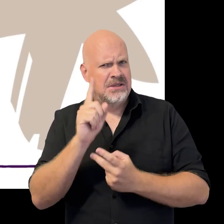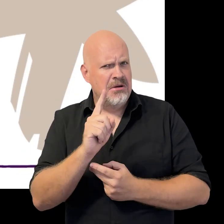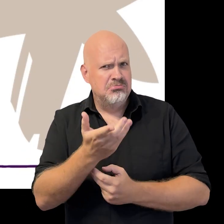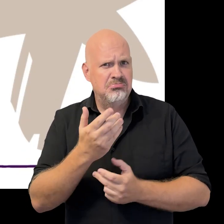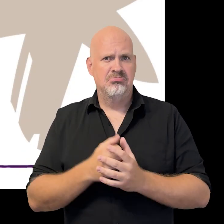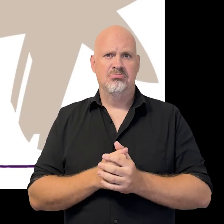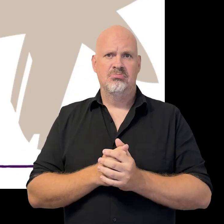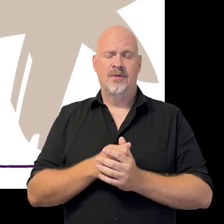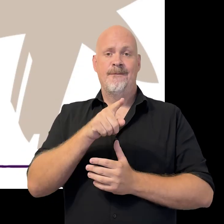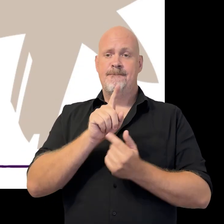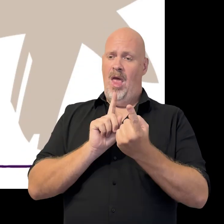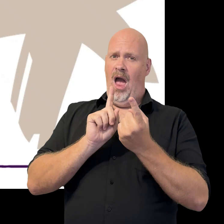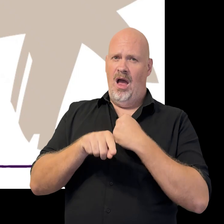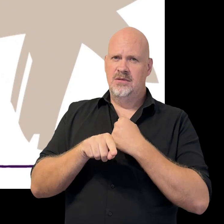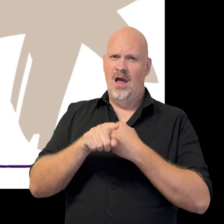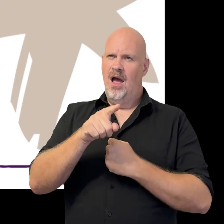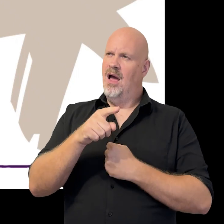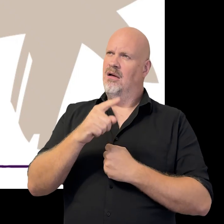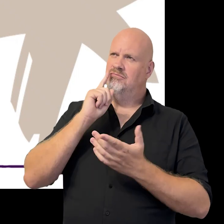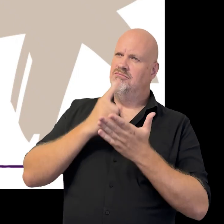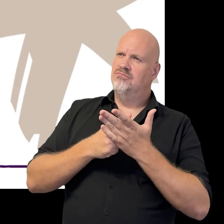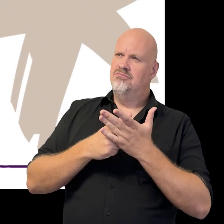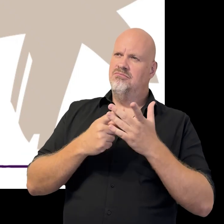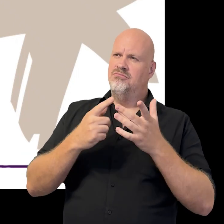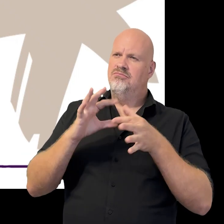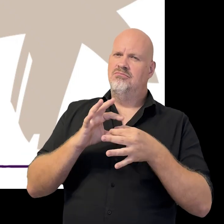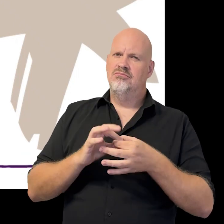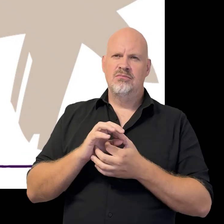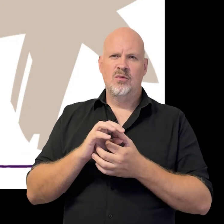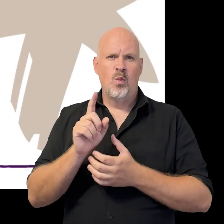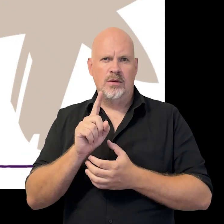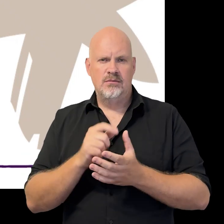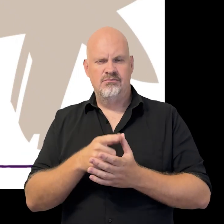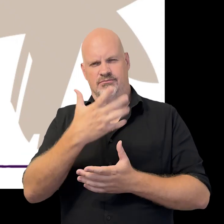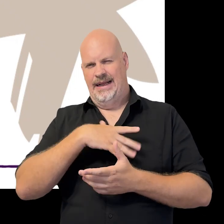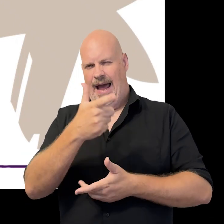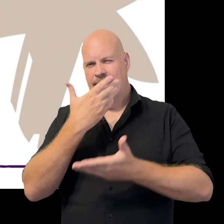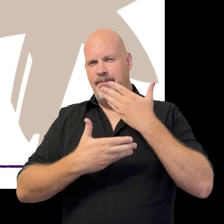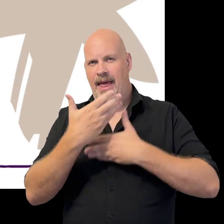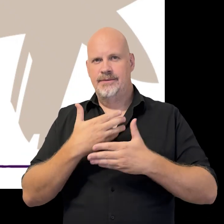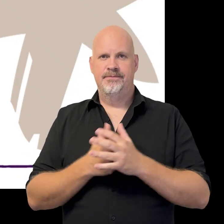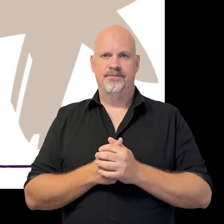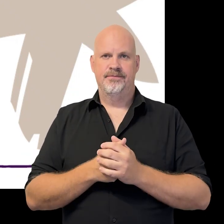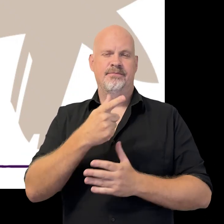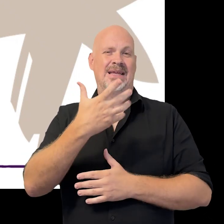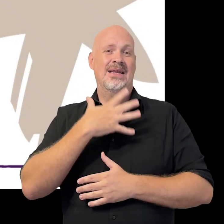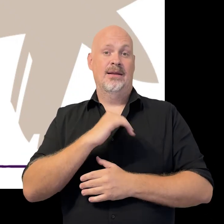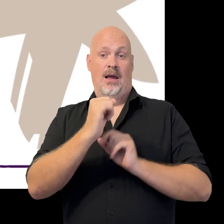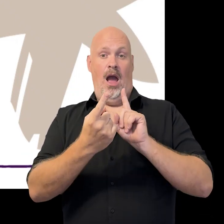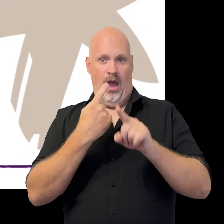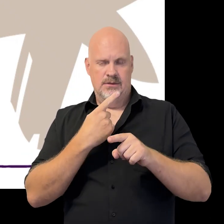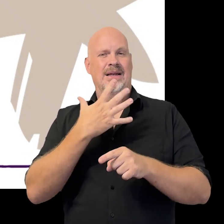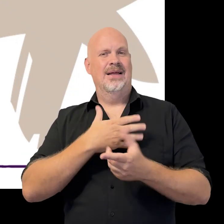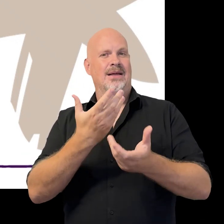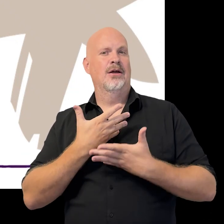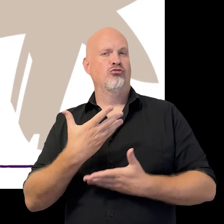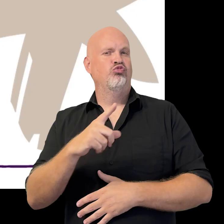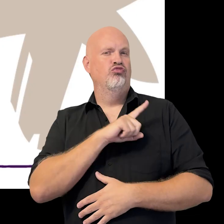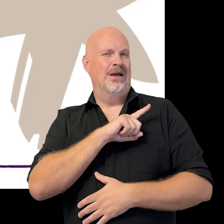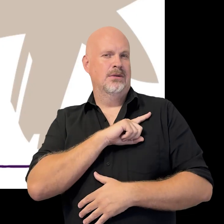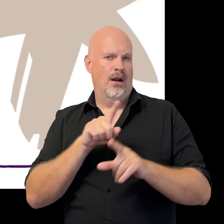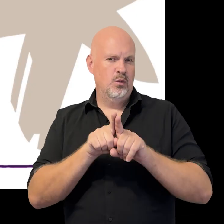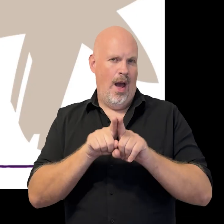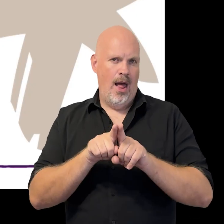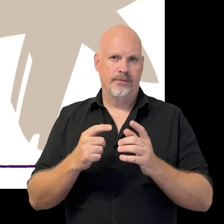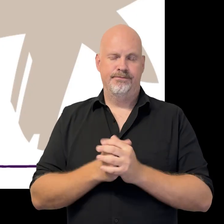of both the literature and your own research. Make sure that those recommendations are persuasive. Support